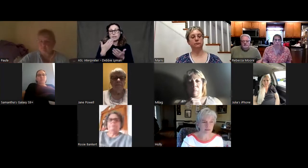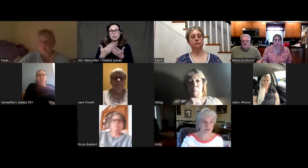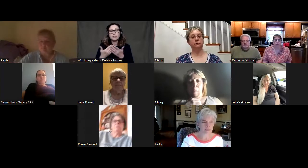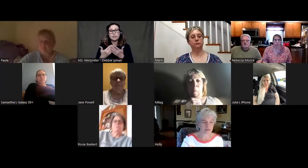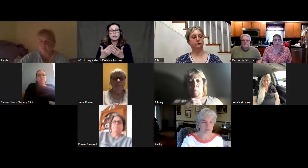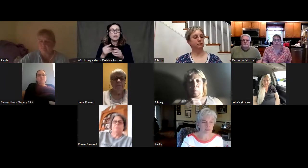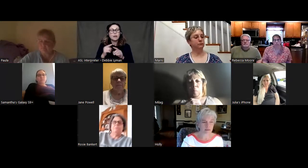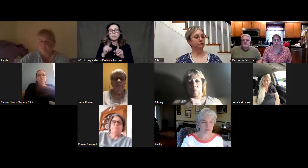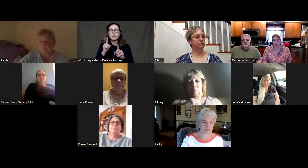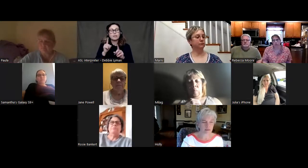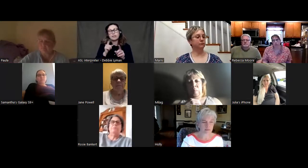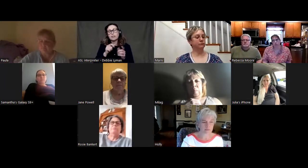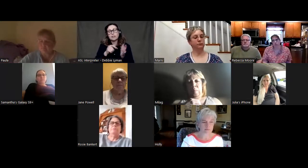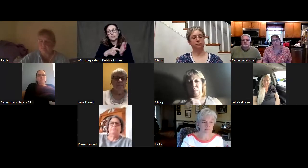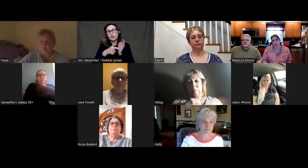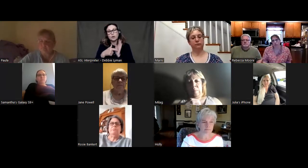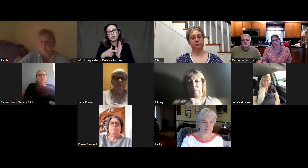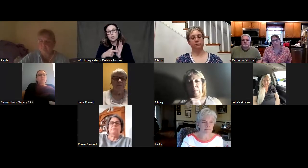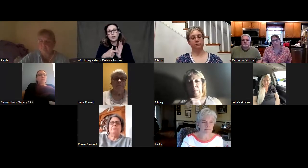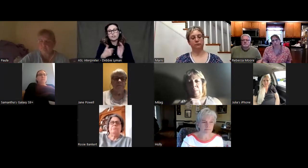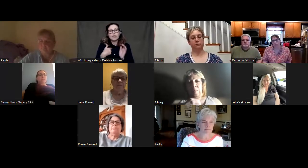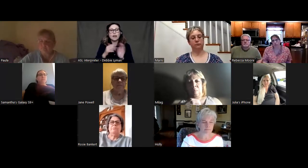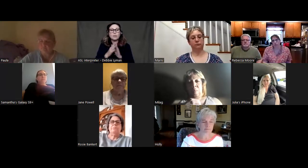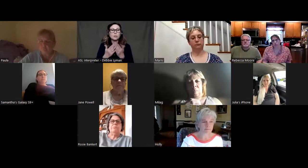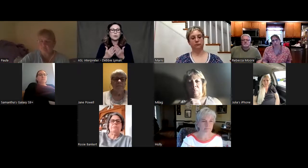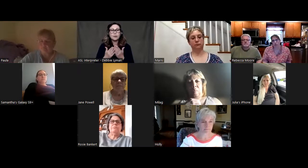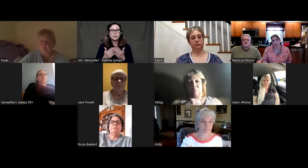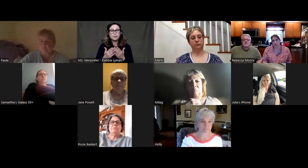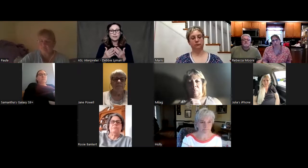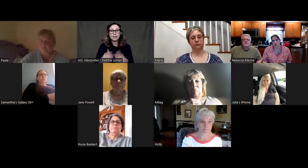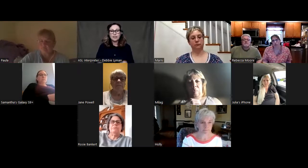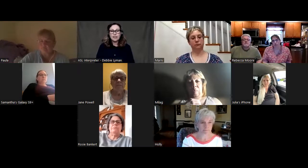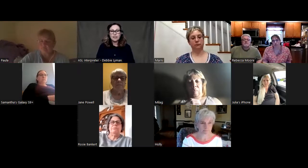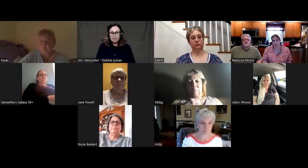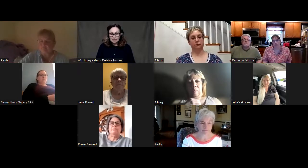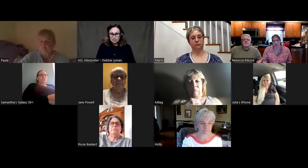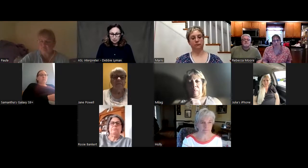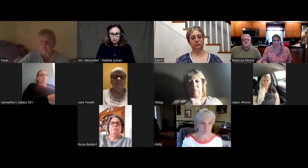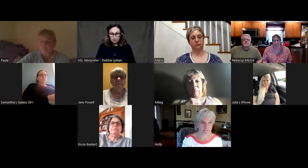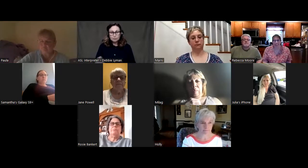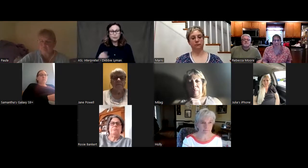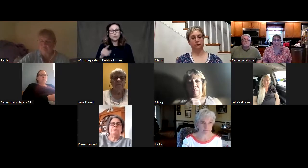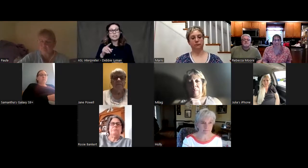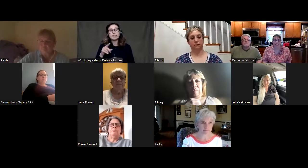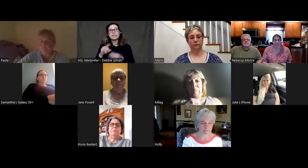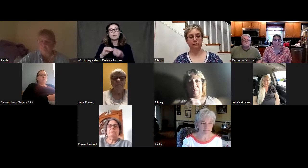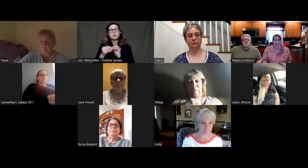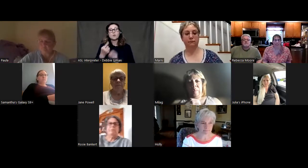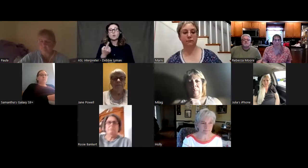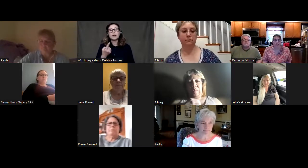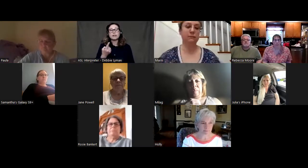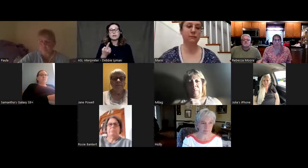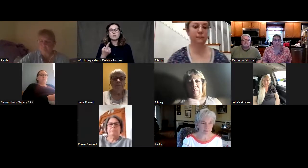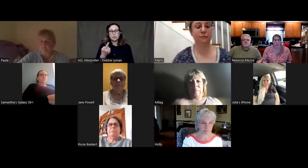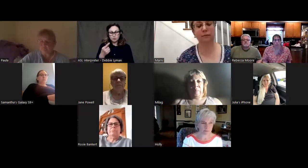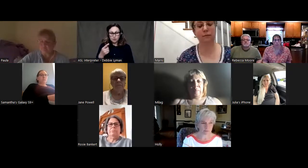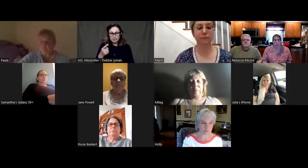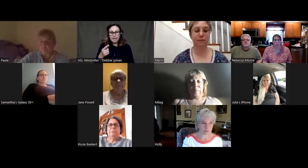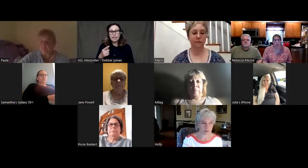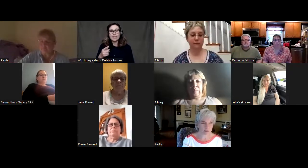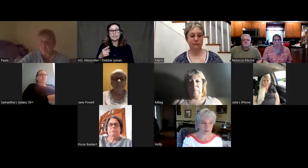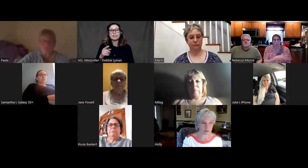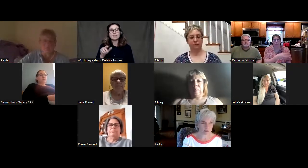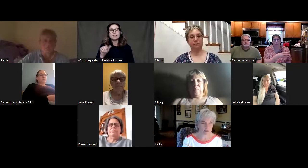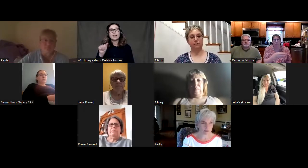book, that's good, but you're not required to have your book. Okay. So we did number 1, which